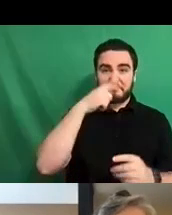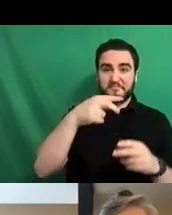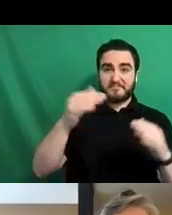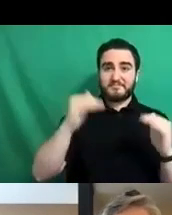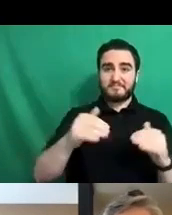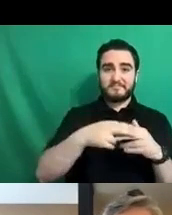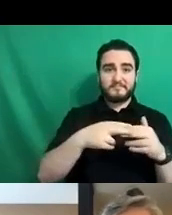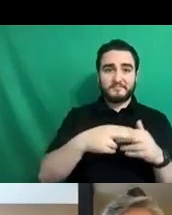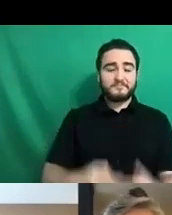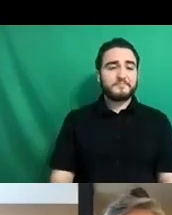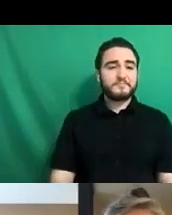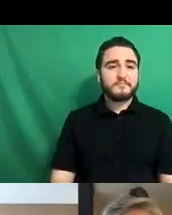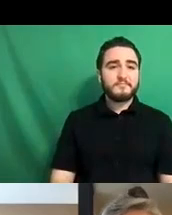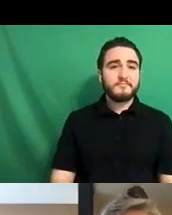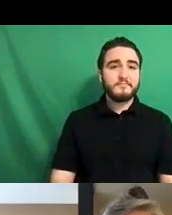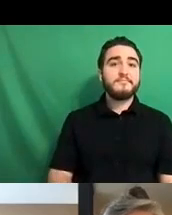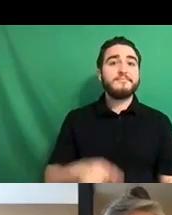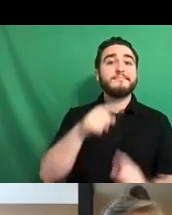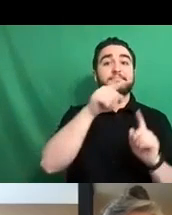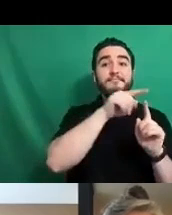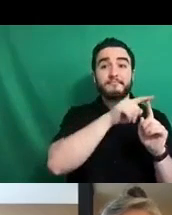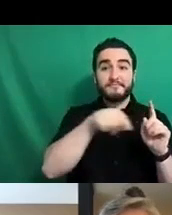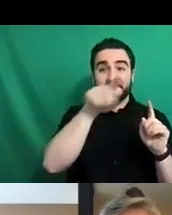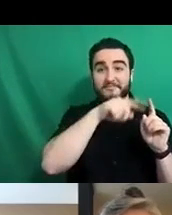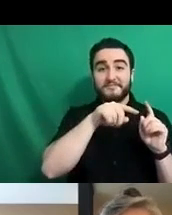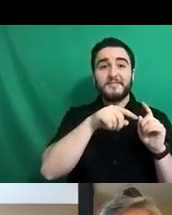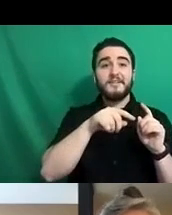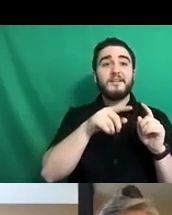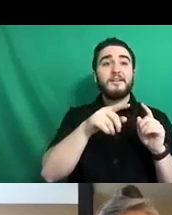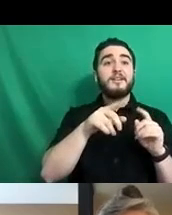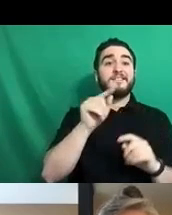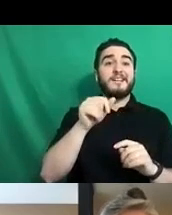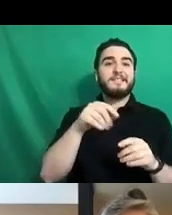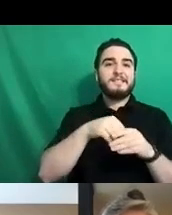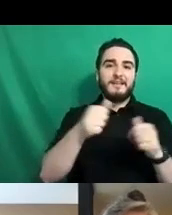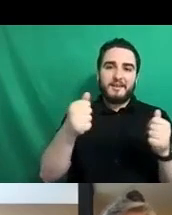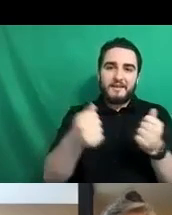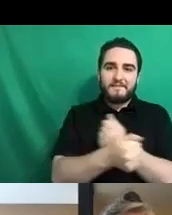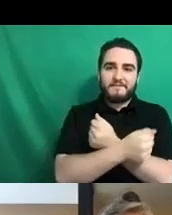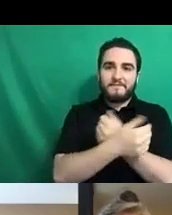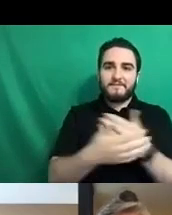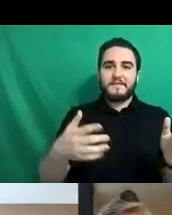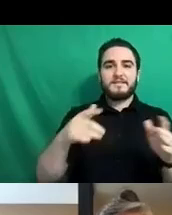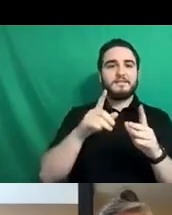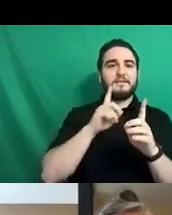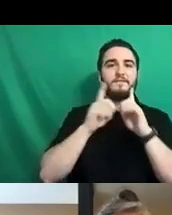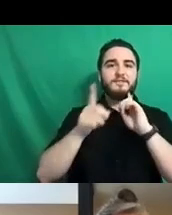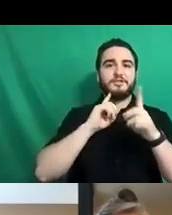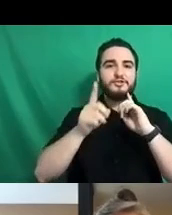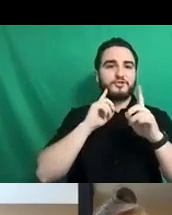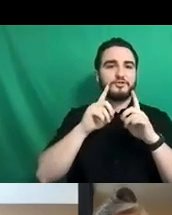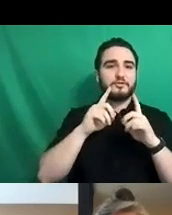All right, so here is the data that we make sure is in every conversation. In every PowerPoint, essentially